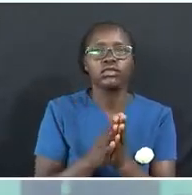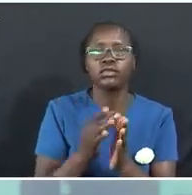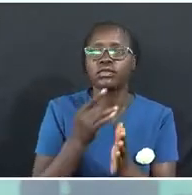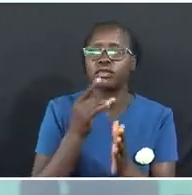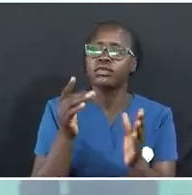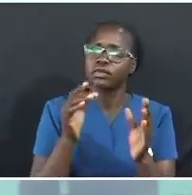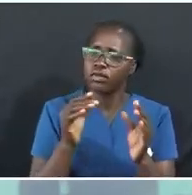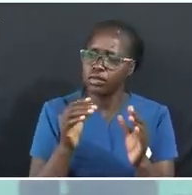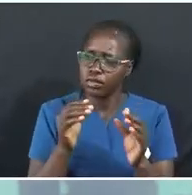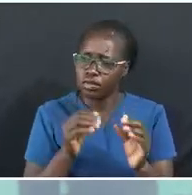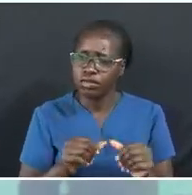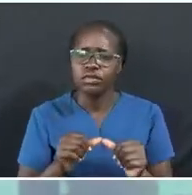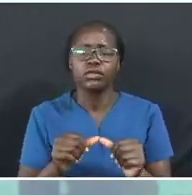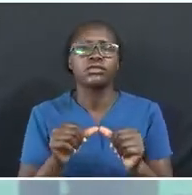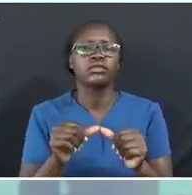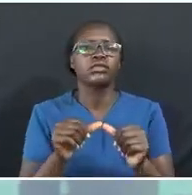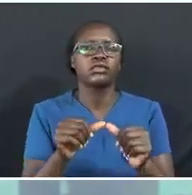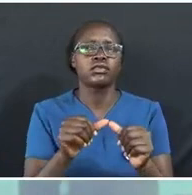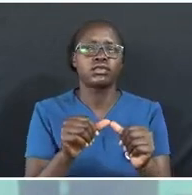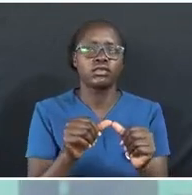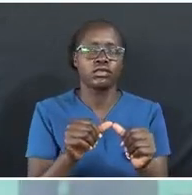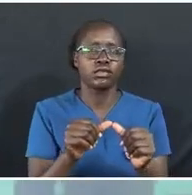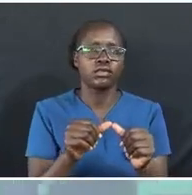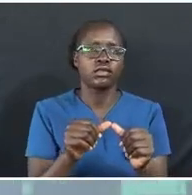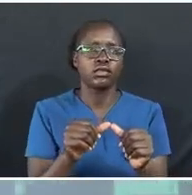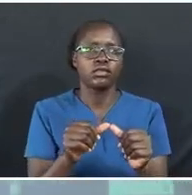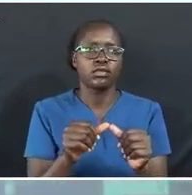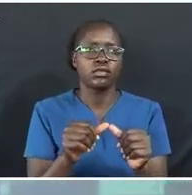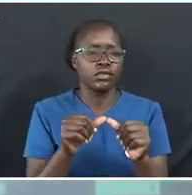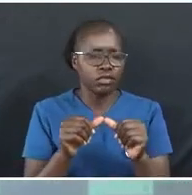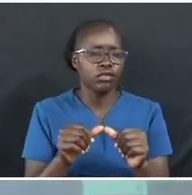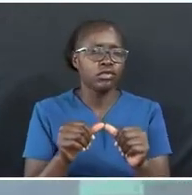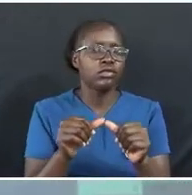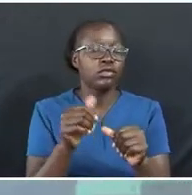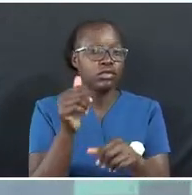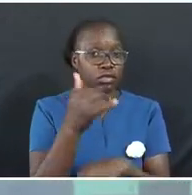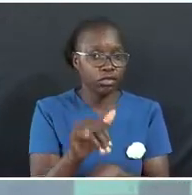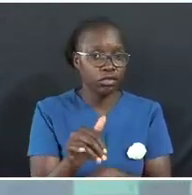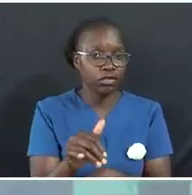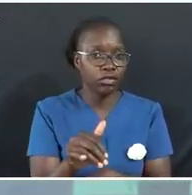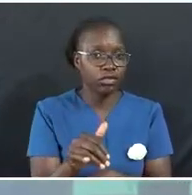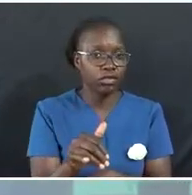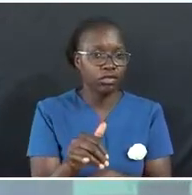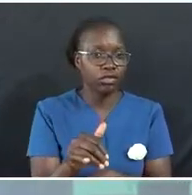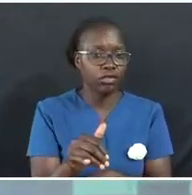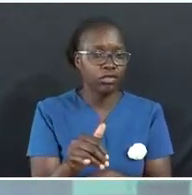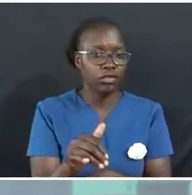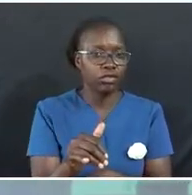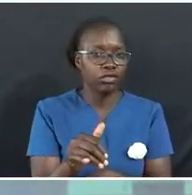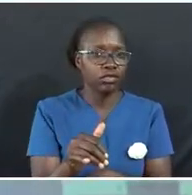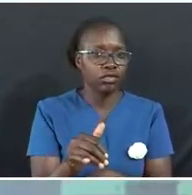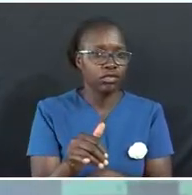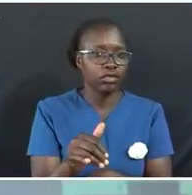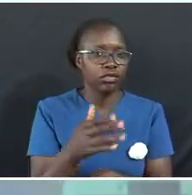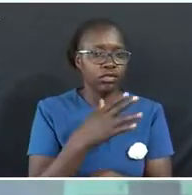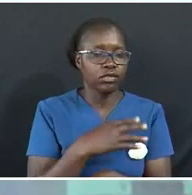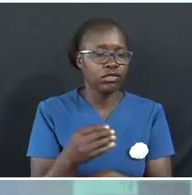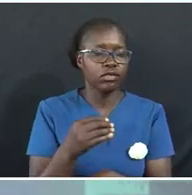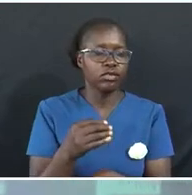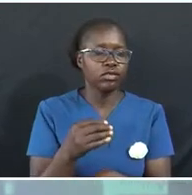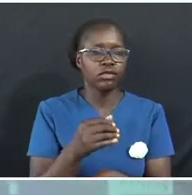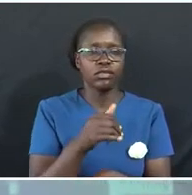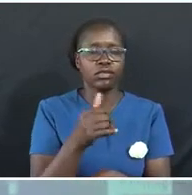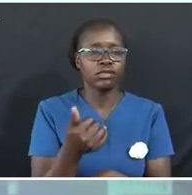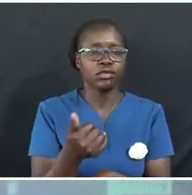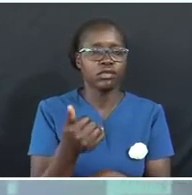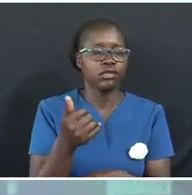on, go on. And you know what? He said, you want me to go on? Yes. Let's move on to chapter 12. And he started, the people opened